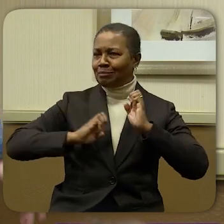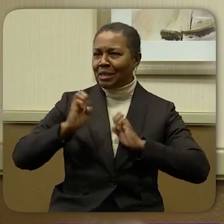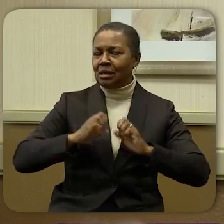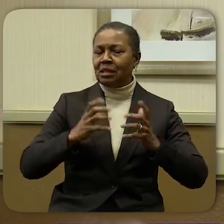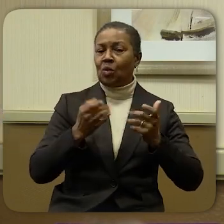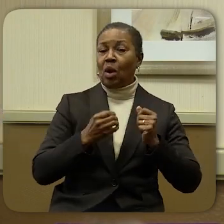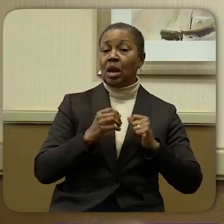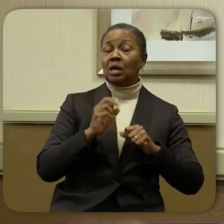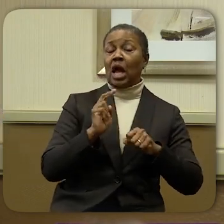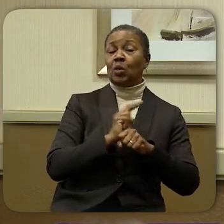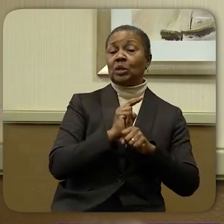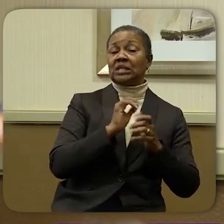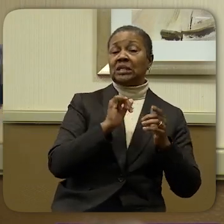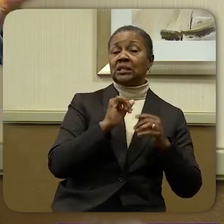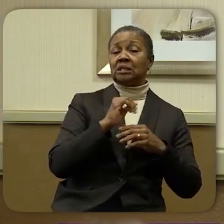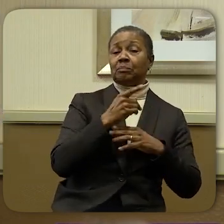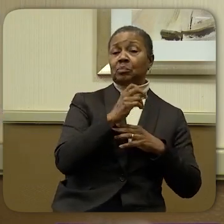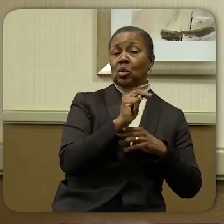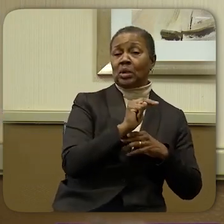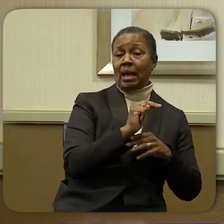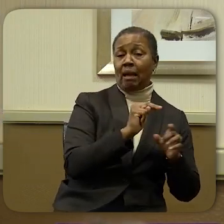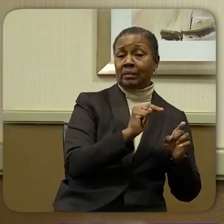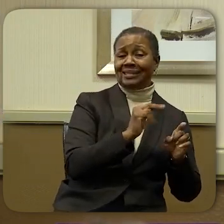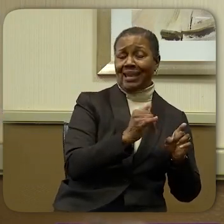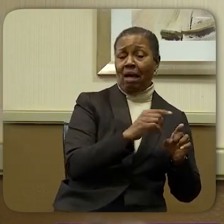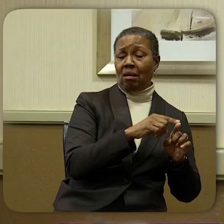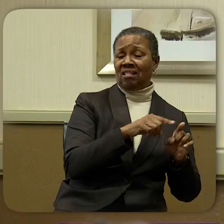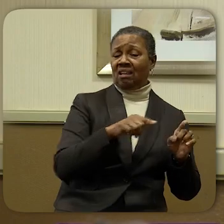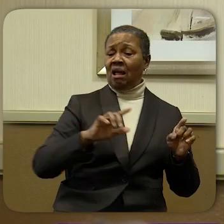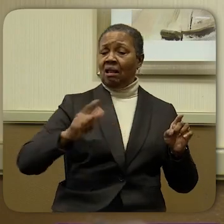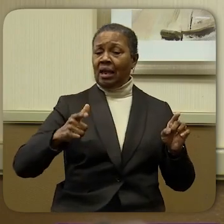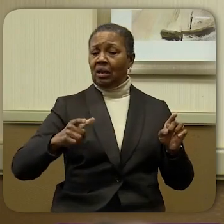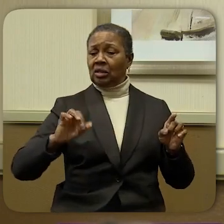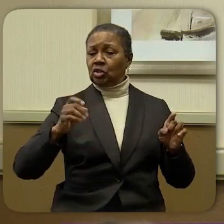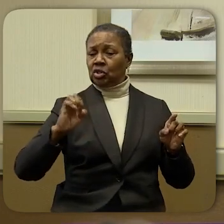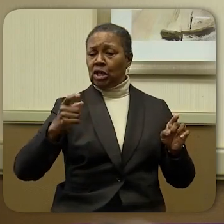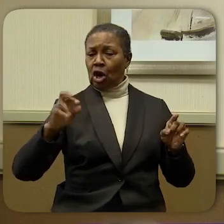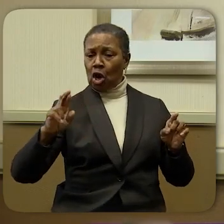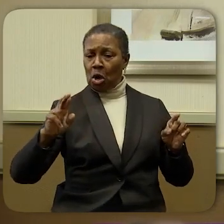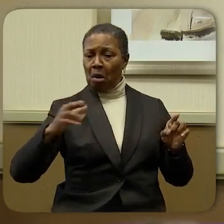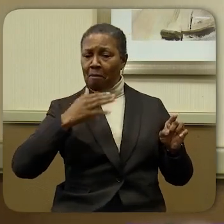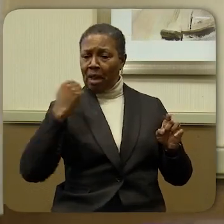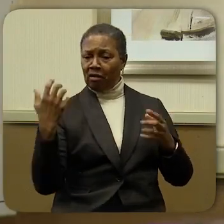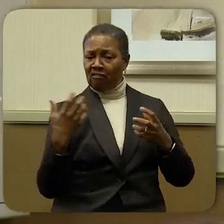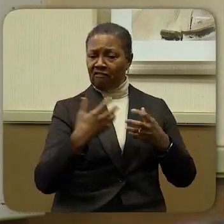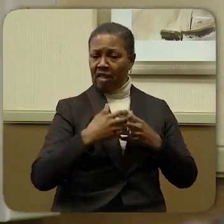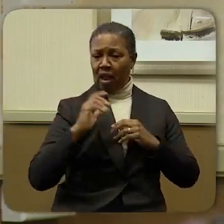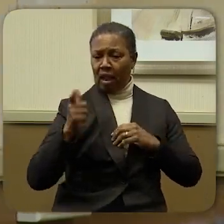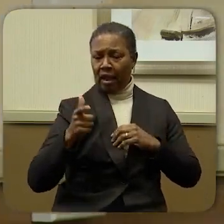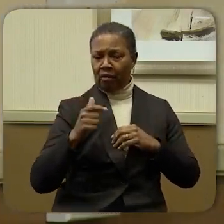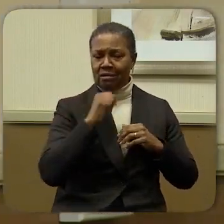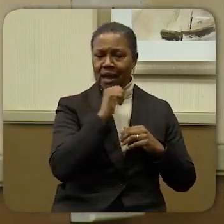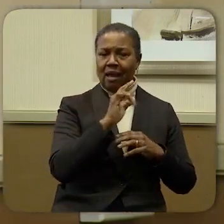pronouns right now, and maybe they will decide that she, her is actually better for them later.